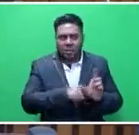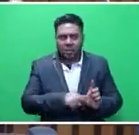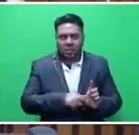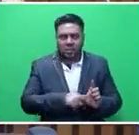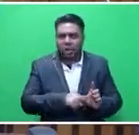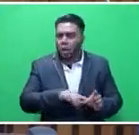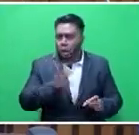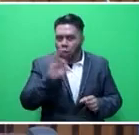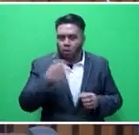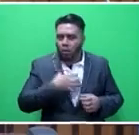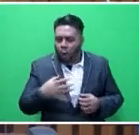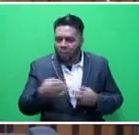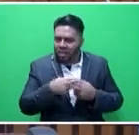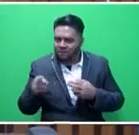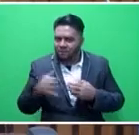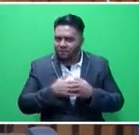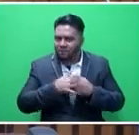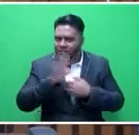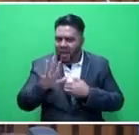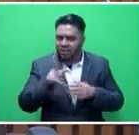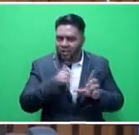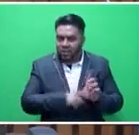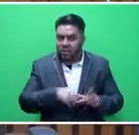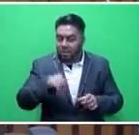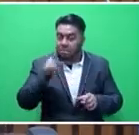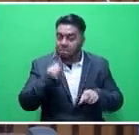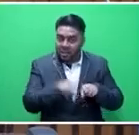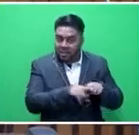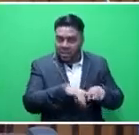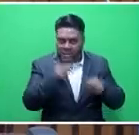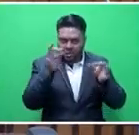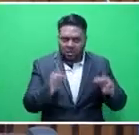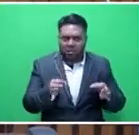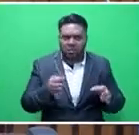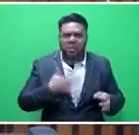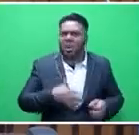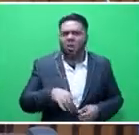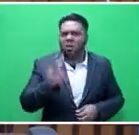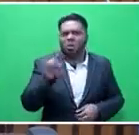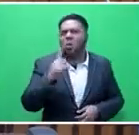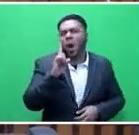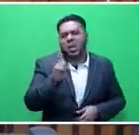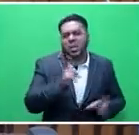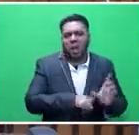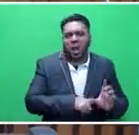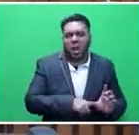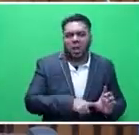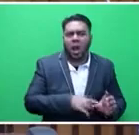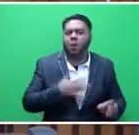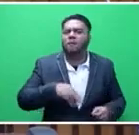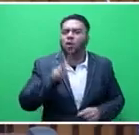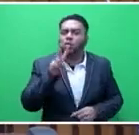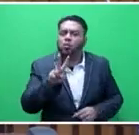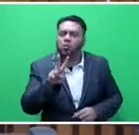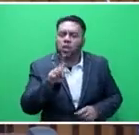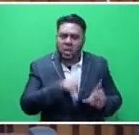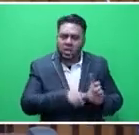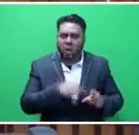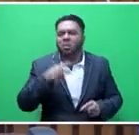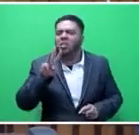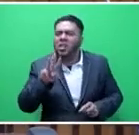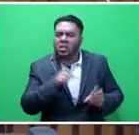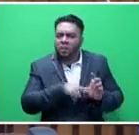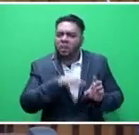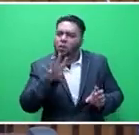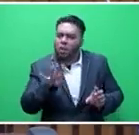exceeding 5 years, which means the person has the choice. They can come and say, I want it for 1 year, I want it for 2 years, or 3 years, or 4 years, or